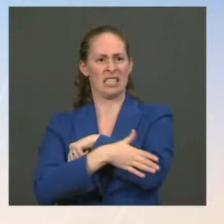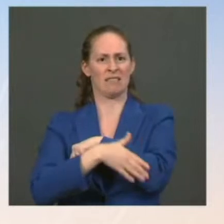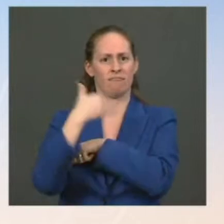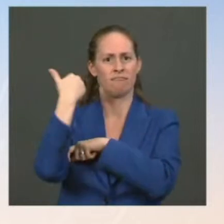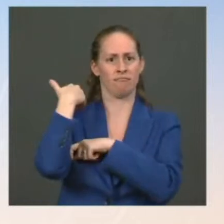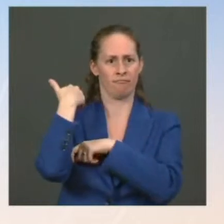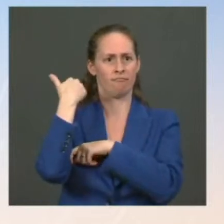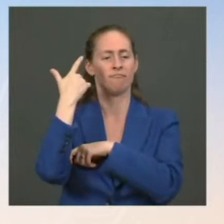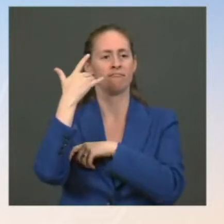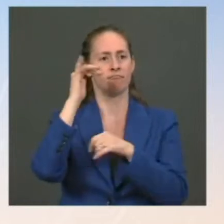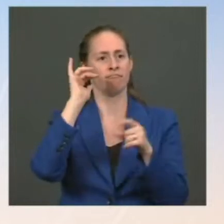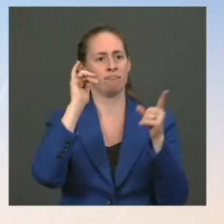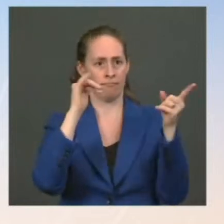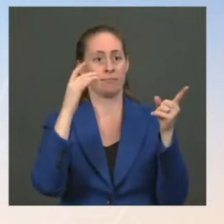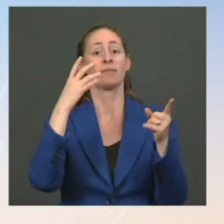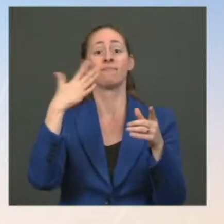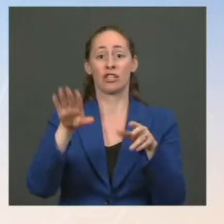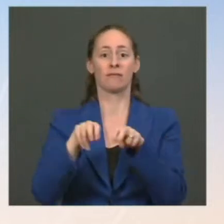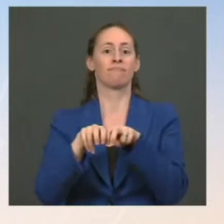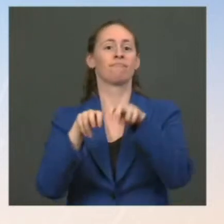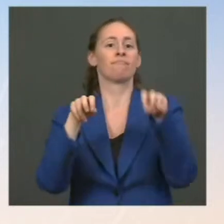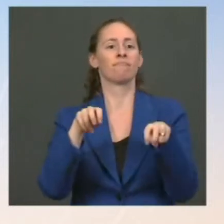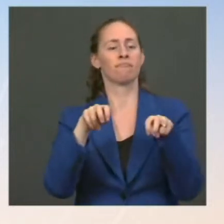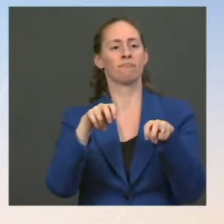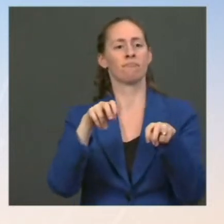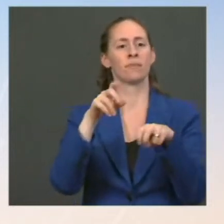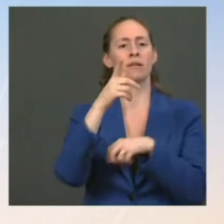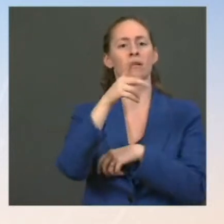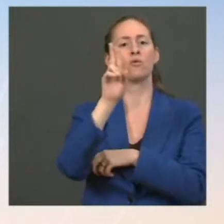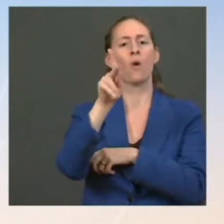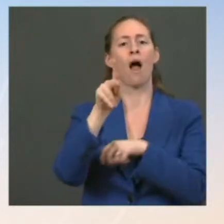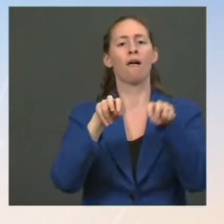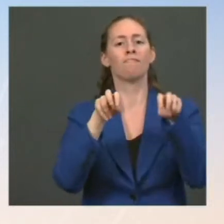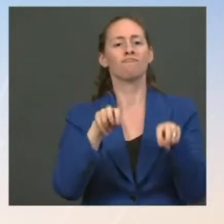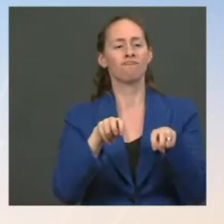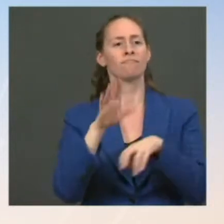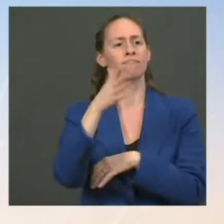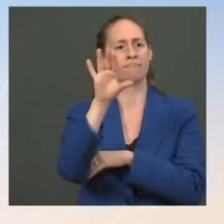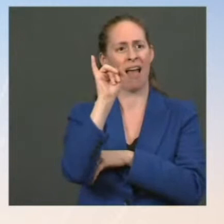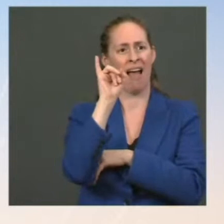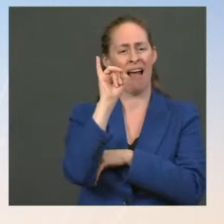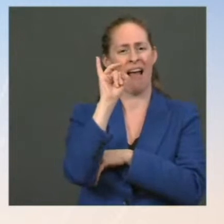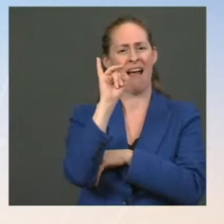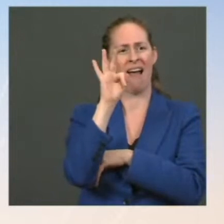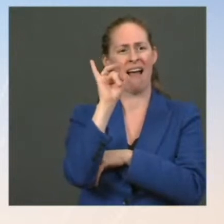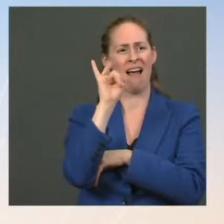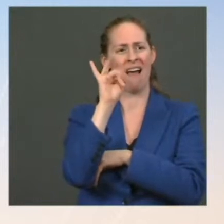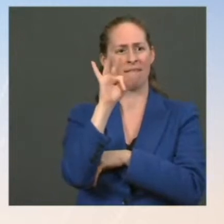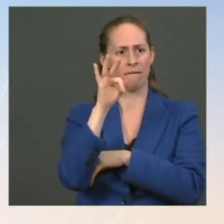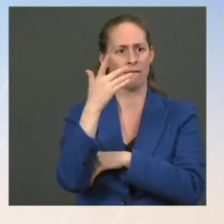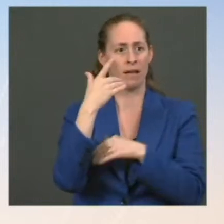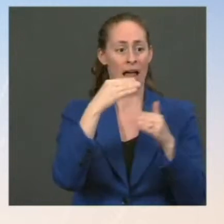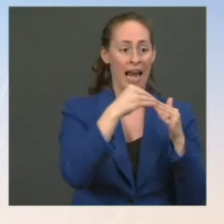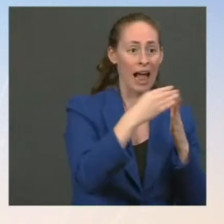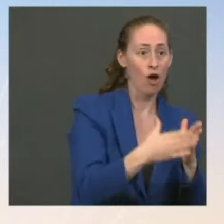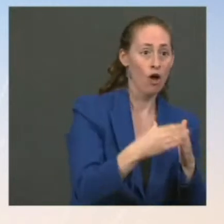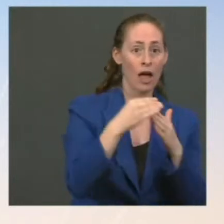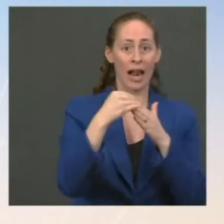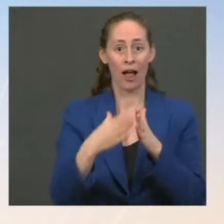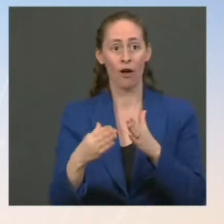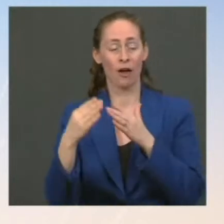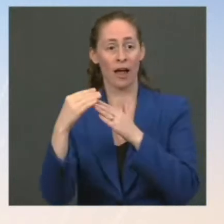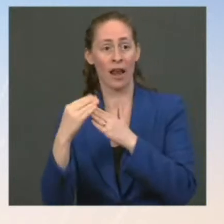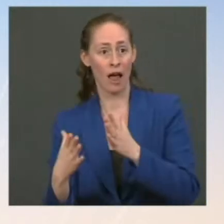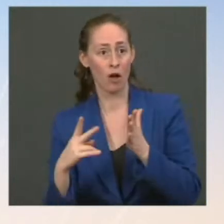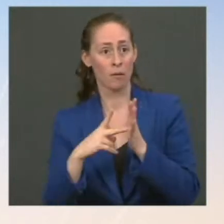the president reticent to take questions when he's sitting next to a foreign leader in the Oval Office? Can we expect him to do that in the future? Steve, he took questions earlier that day on